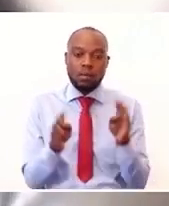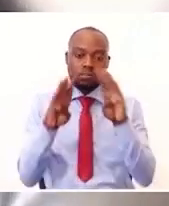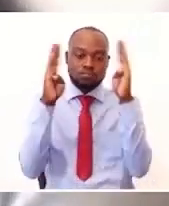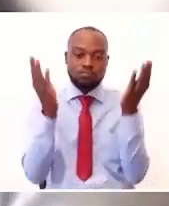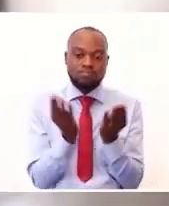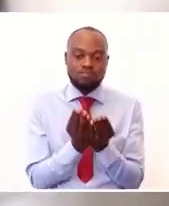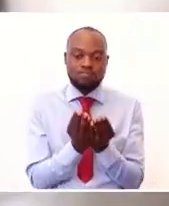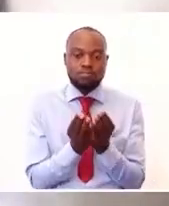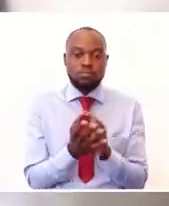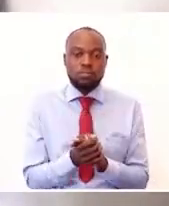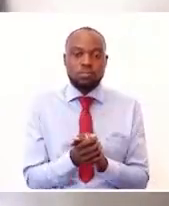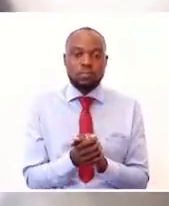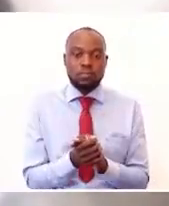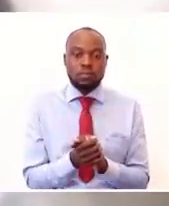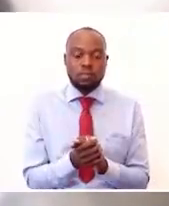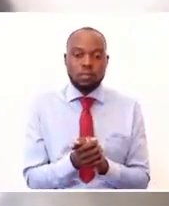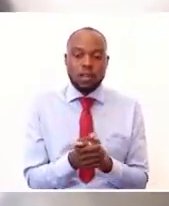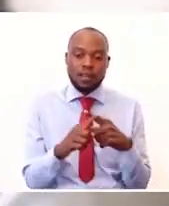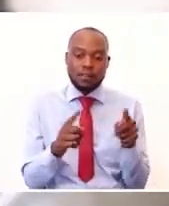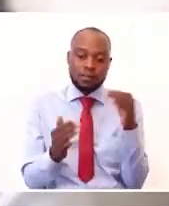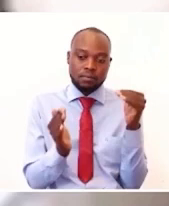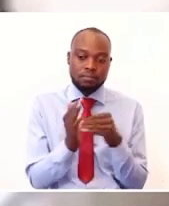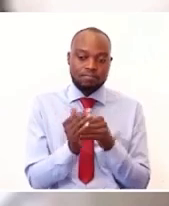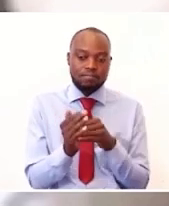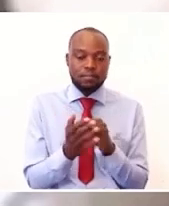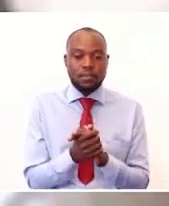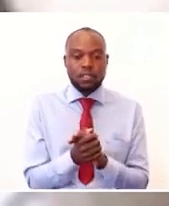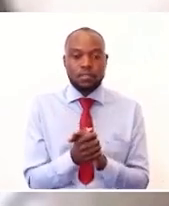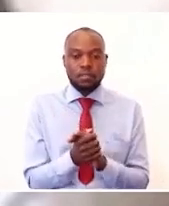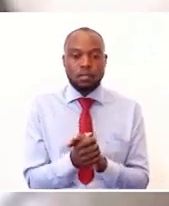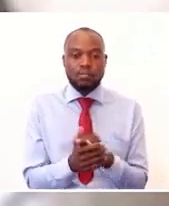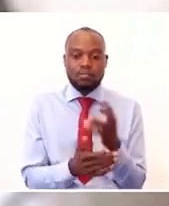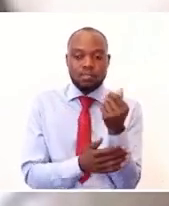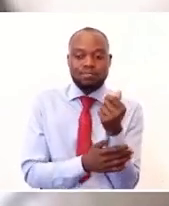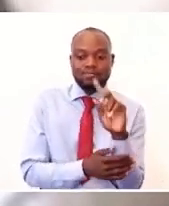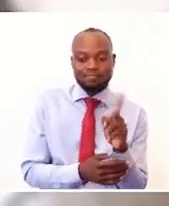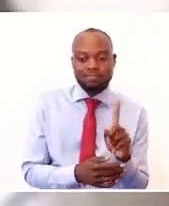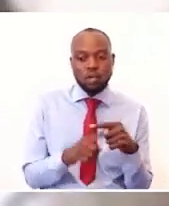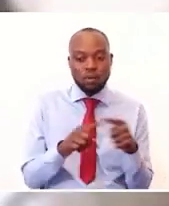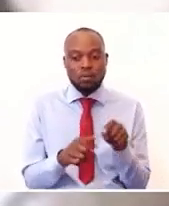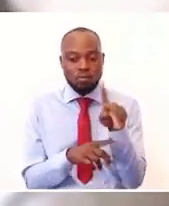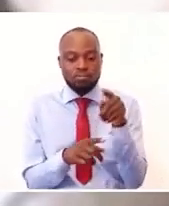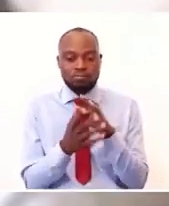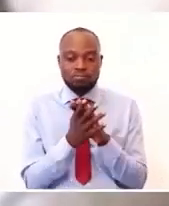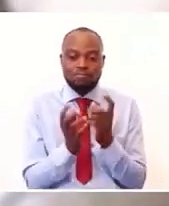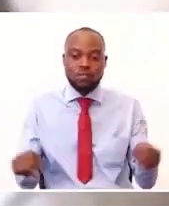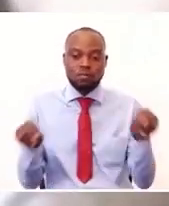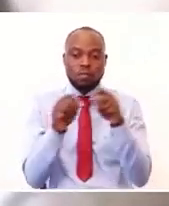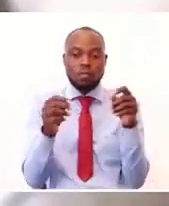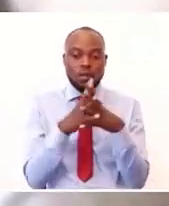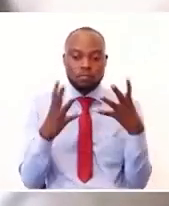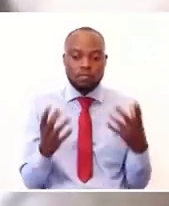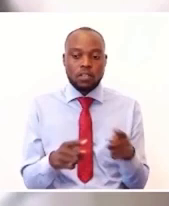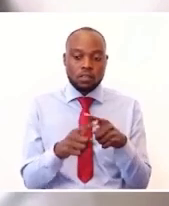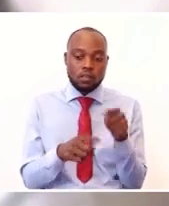around a multilateral treaty. And again, not just multilateral at a global level, but I think very importantly,